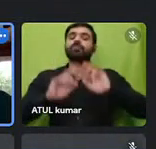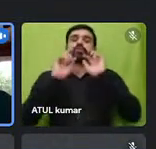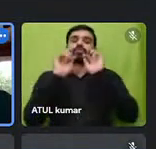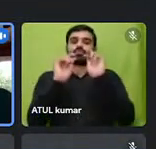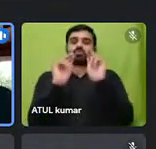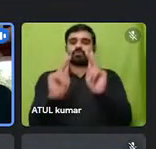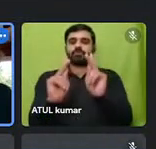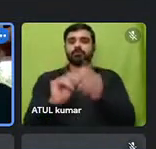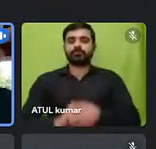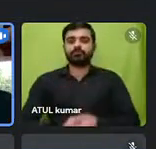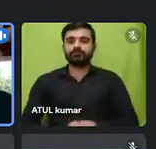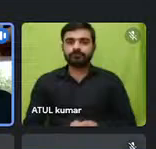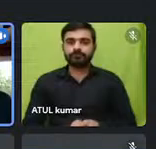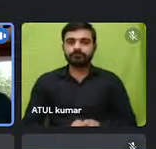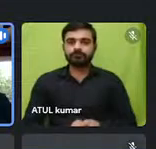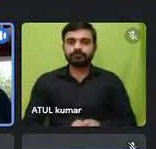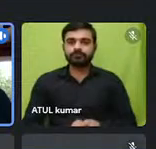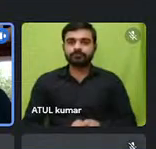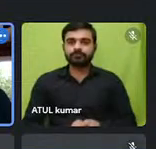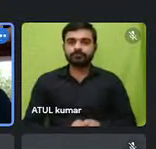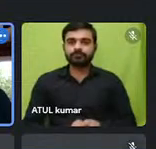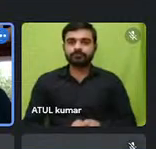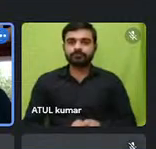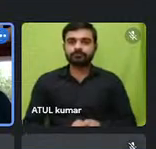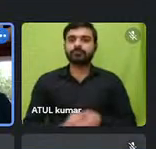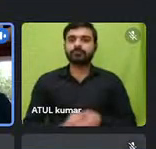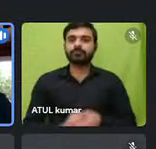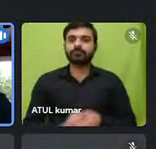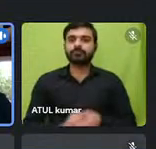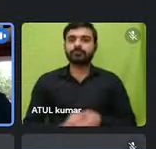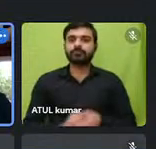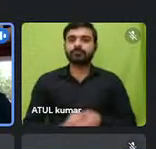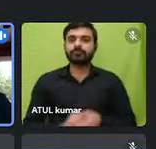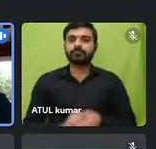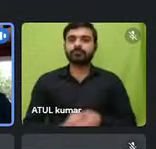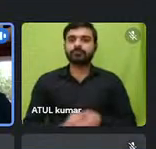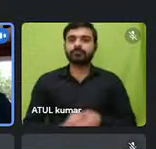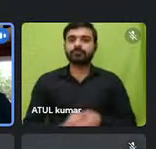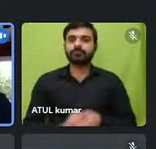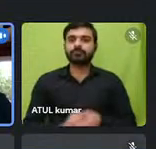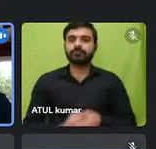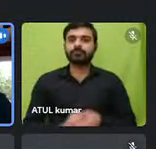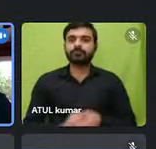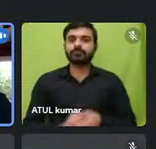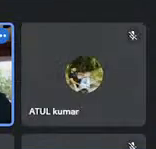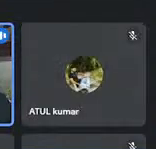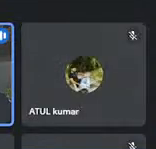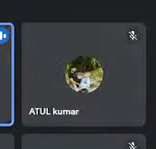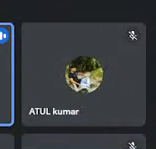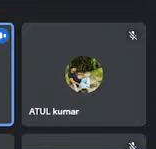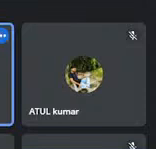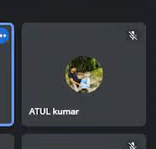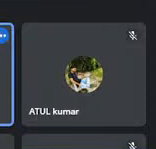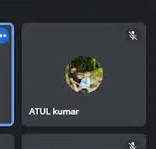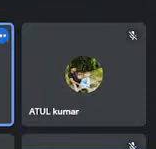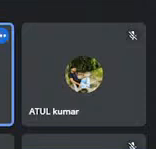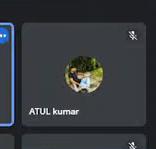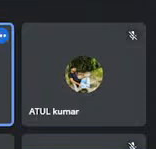Okay, so I want to take as a starting point that